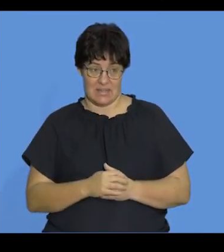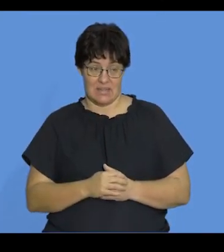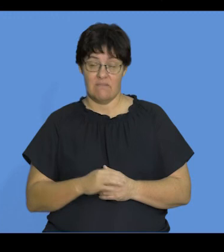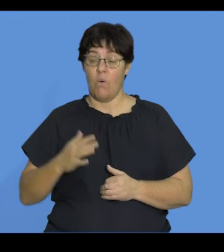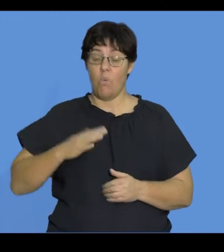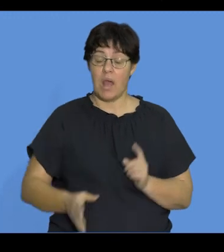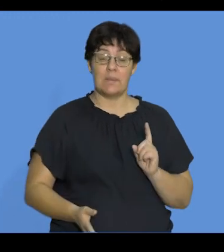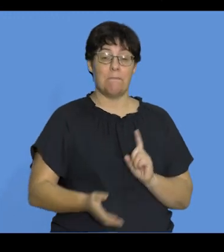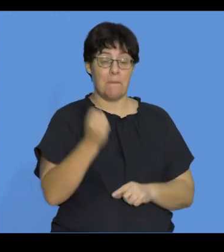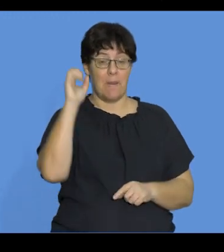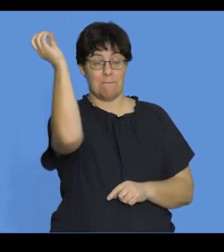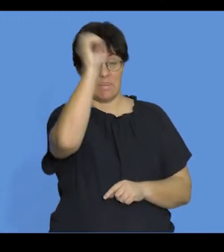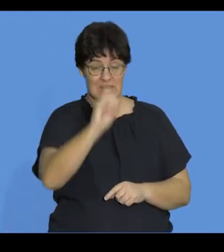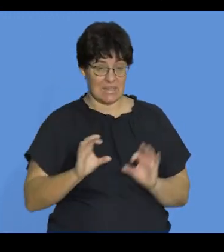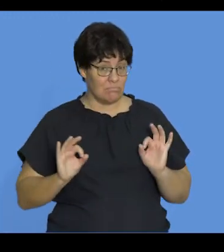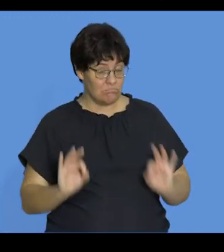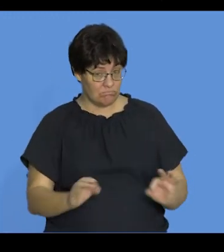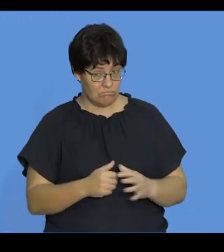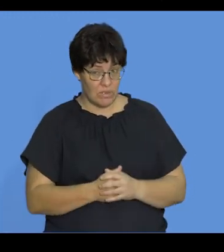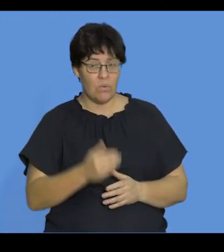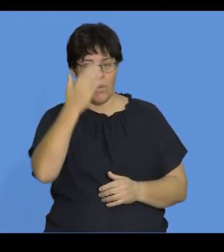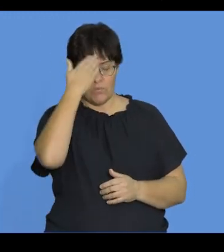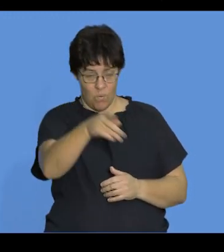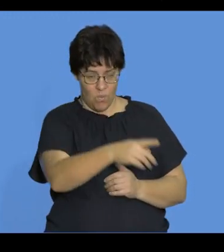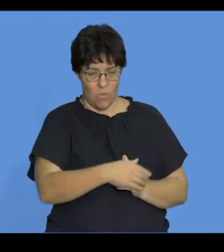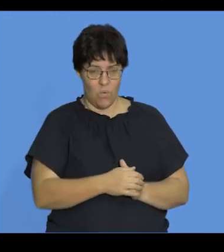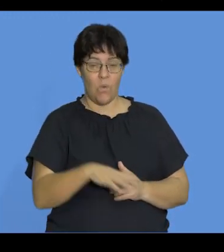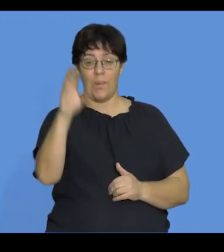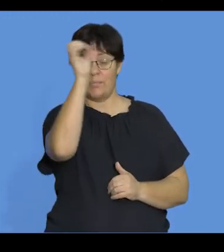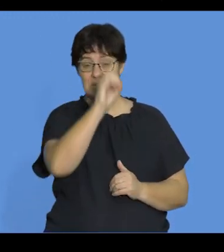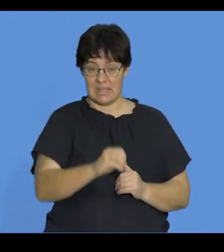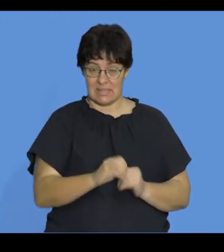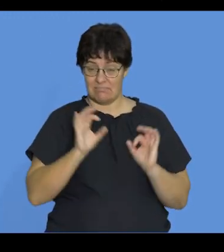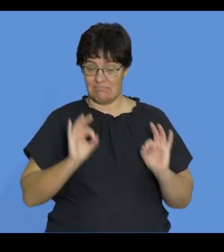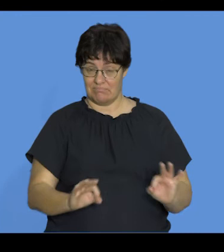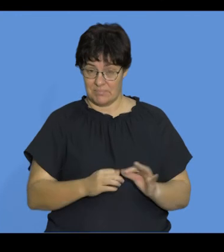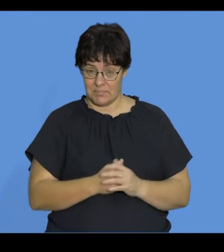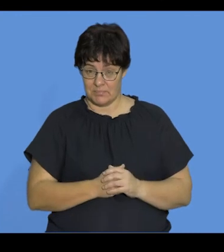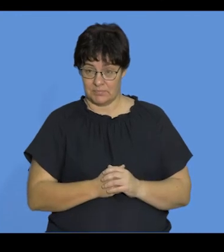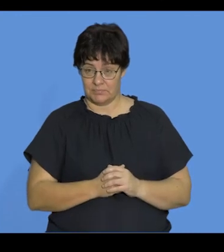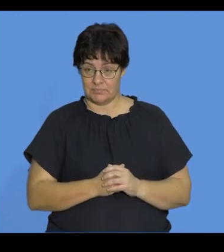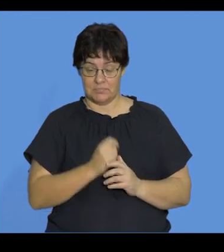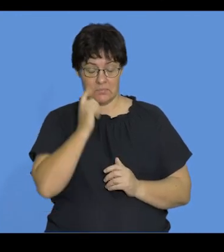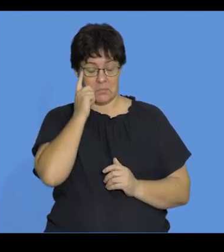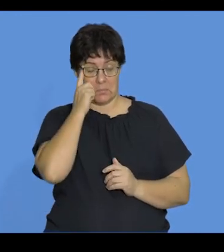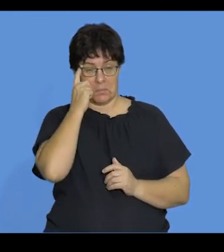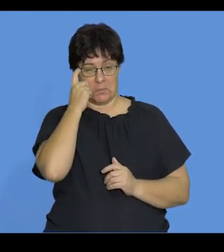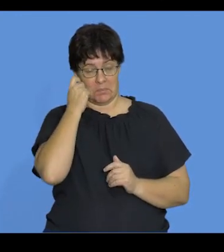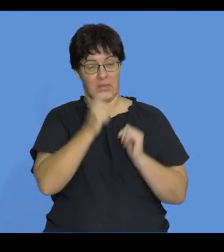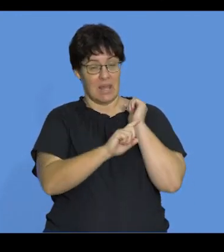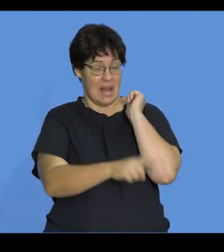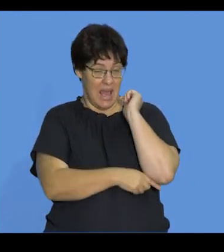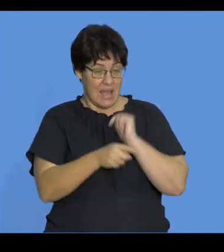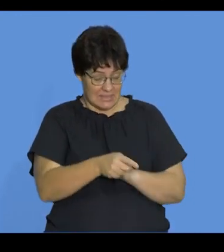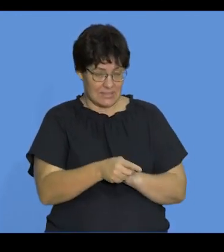Now, if we want to determine the percentage purity, we know that percentage purity, okay, that's the